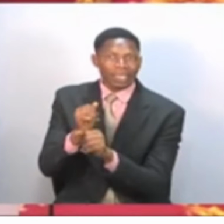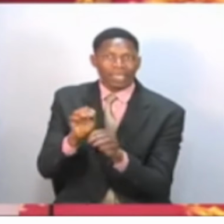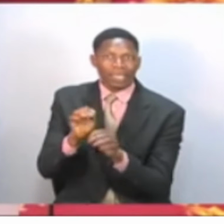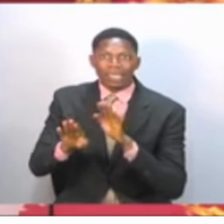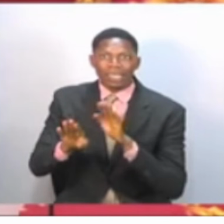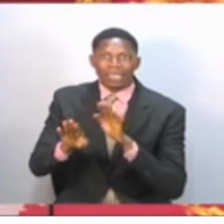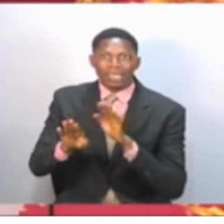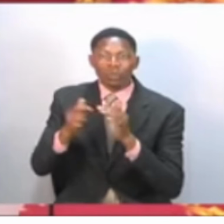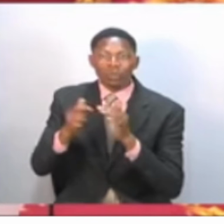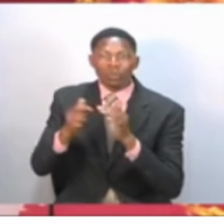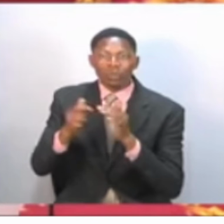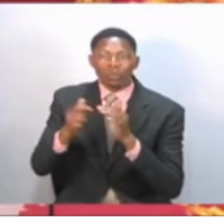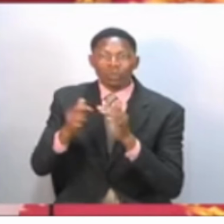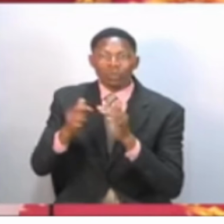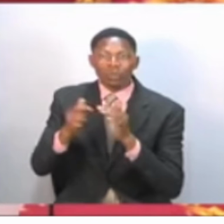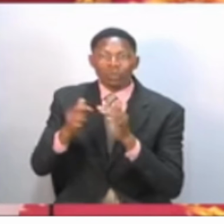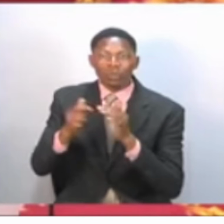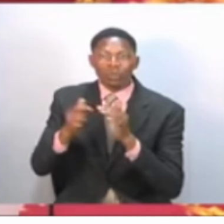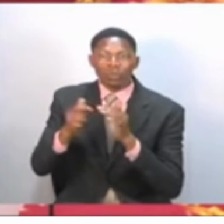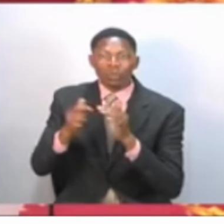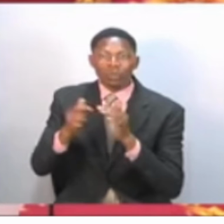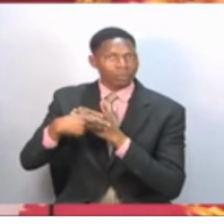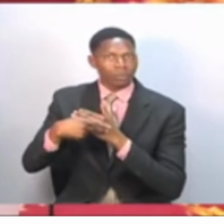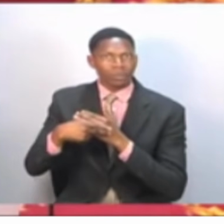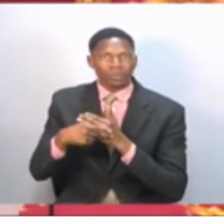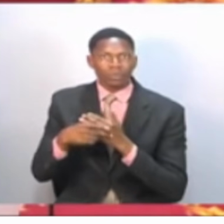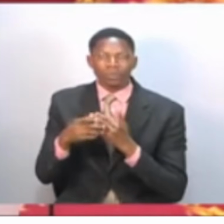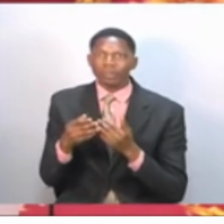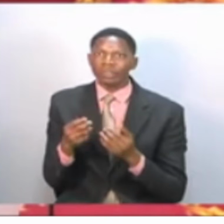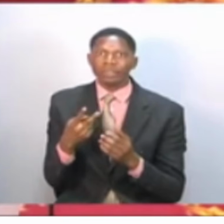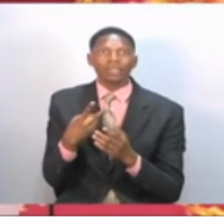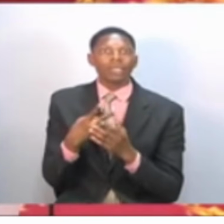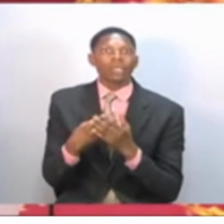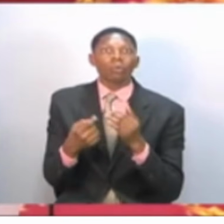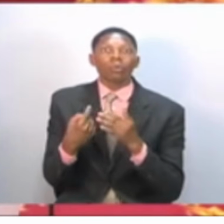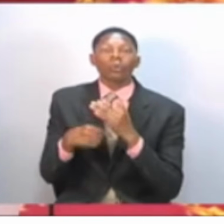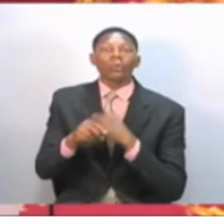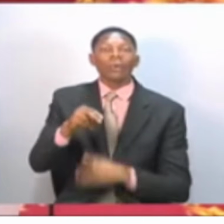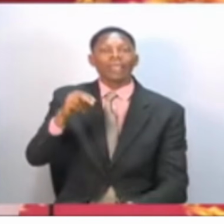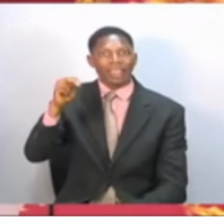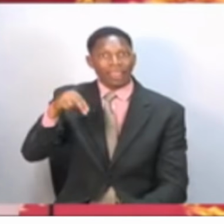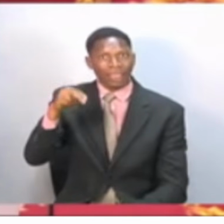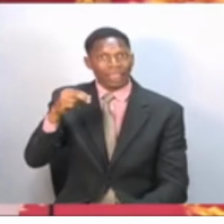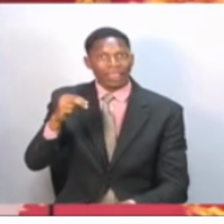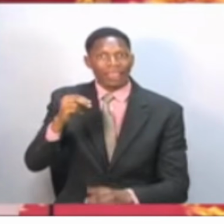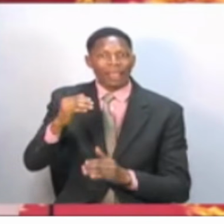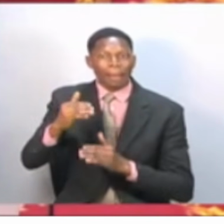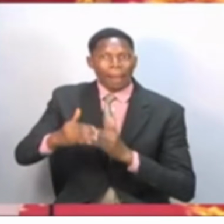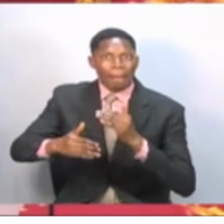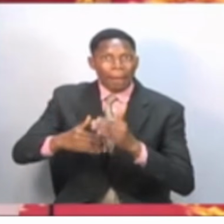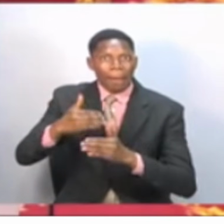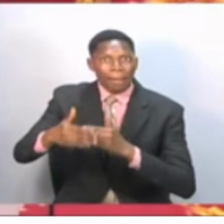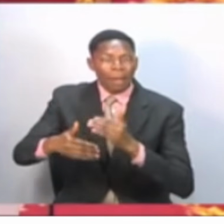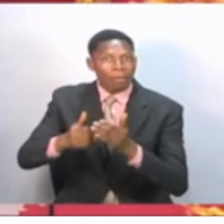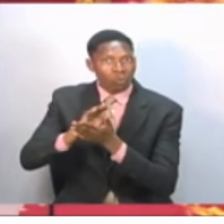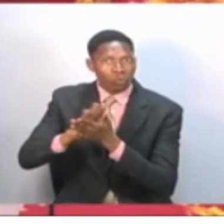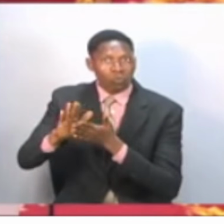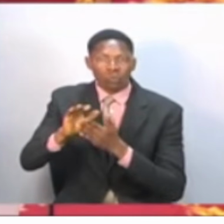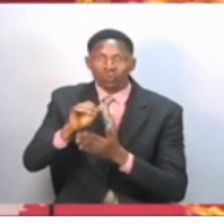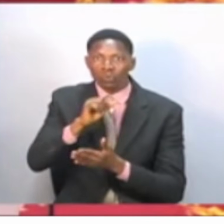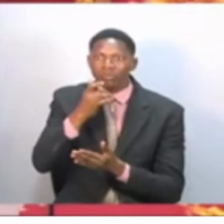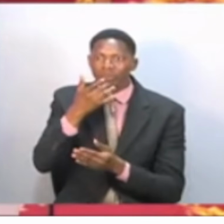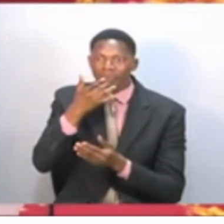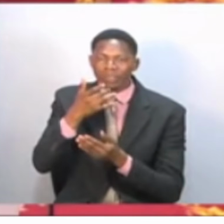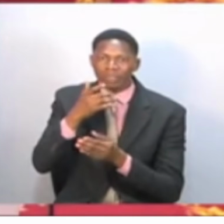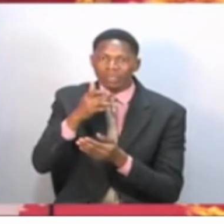Big Push program, was both prudent and necessary to proceed swiftly to ensure value for